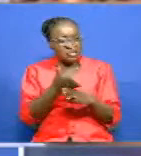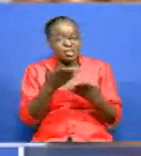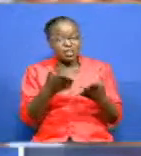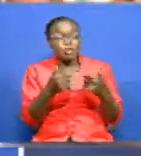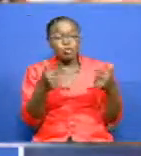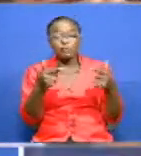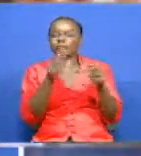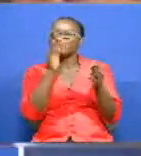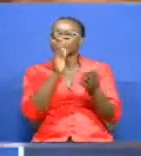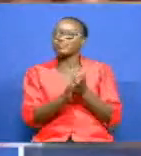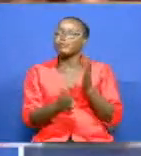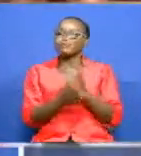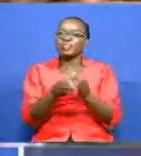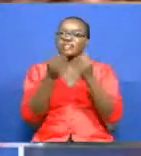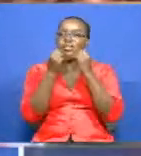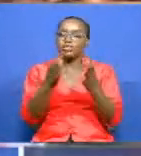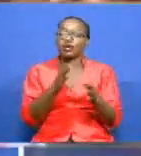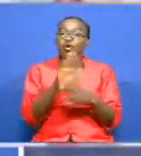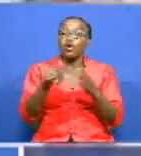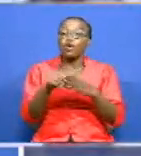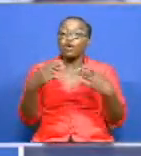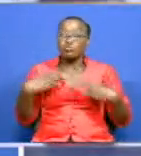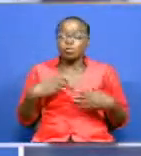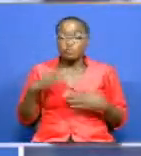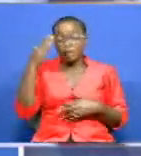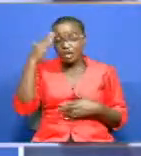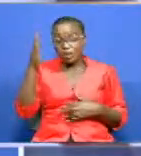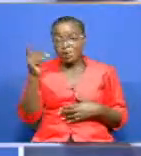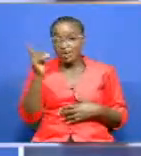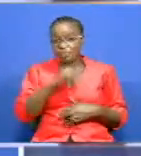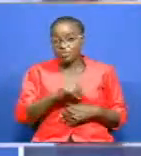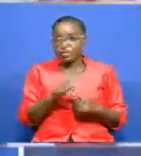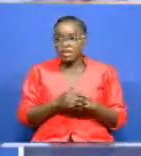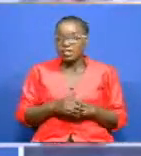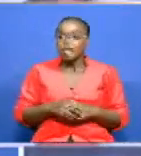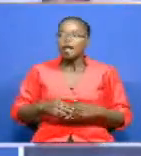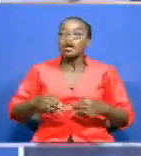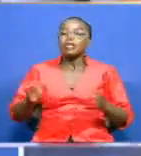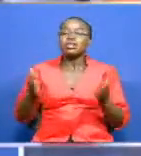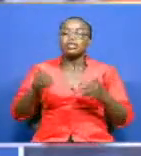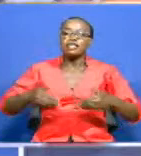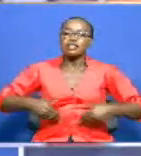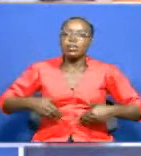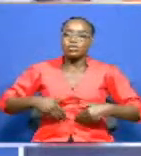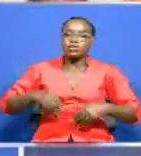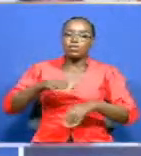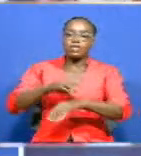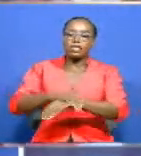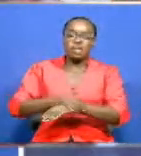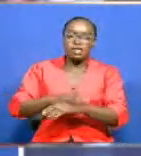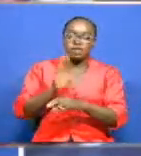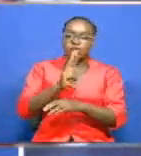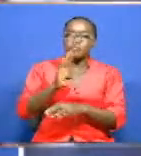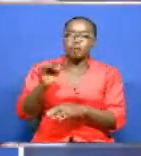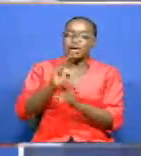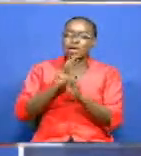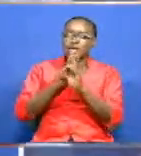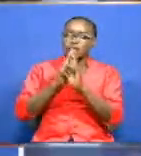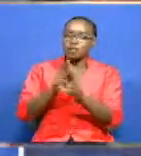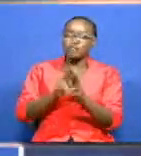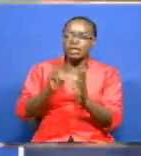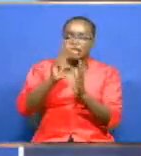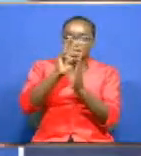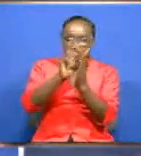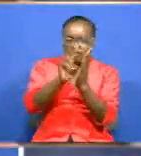upinzani. Watu wote wanajua baba ni nani. I'm encouraging the youth to get into BBI report, read it, and